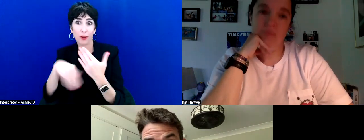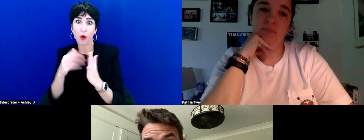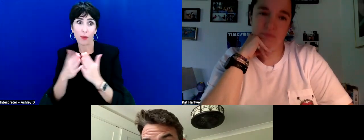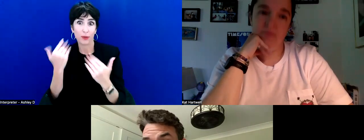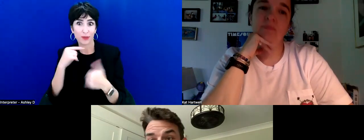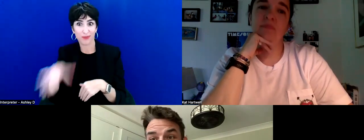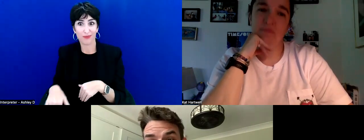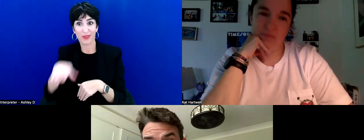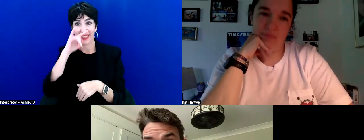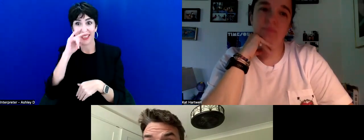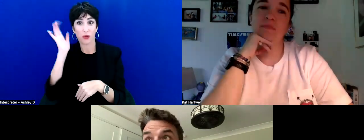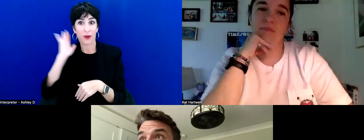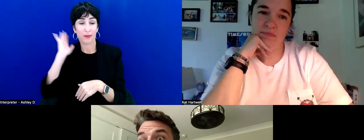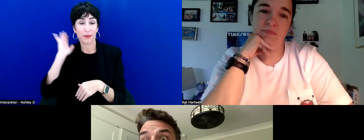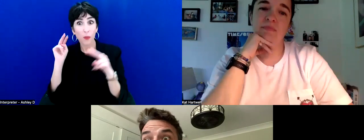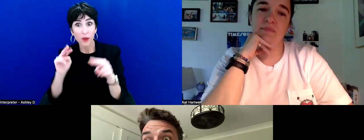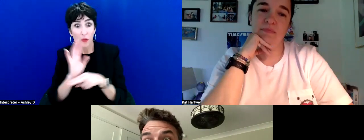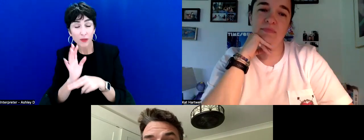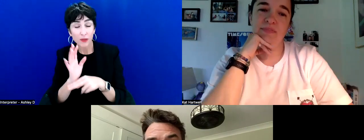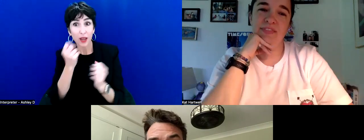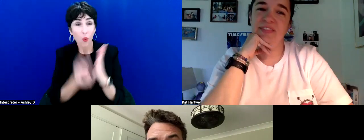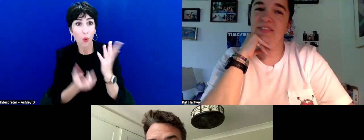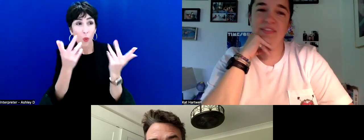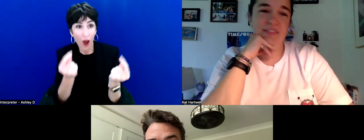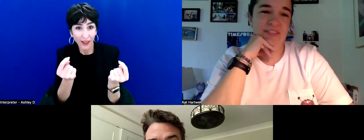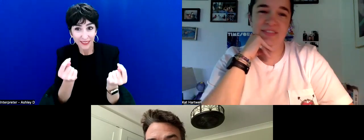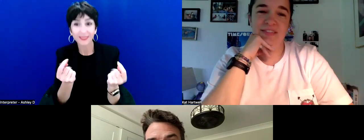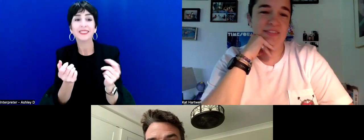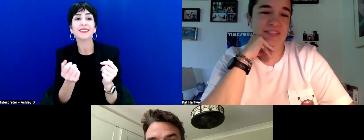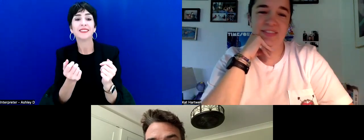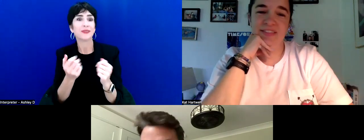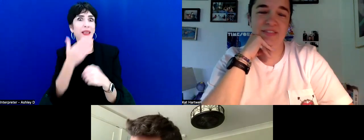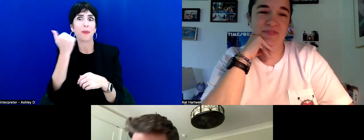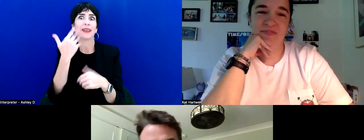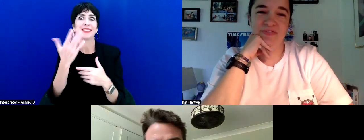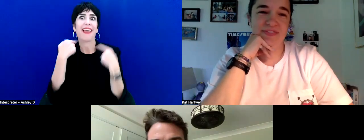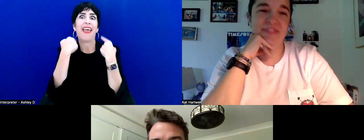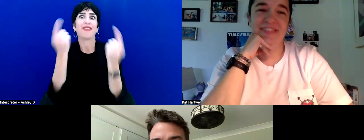was a kid, and so when the movies came out, I was like, "What?" It was like the best thing ever.